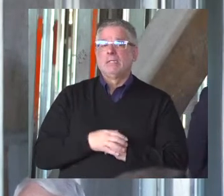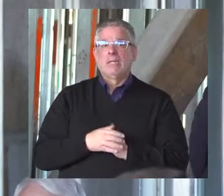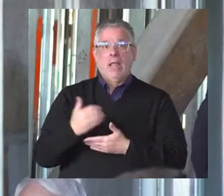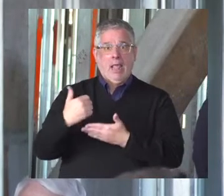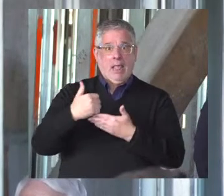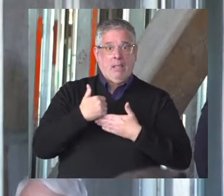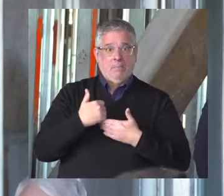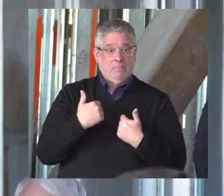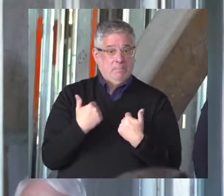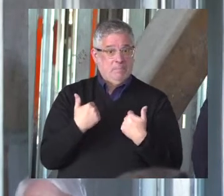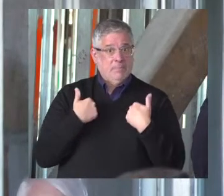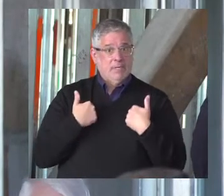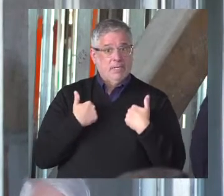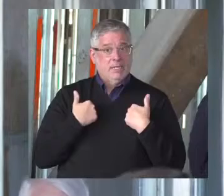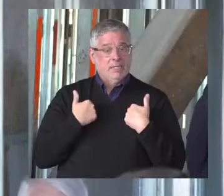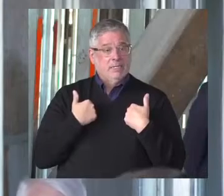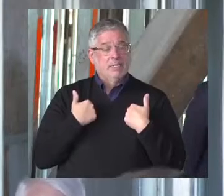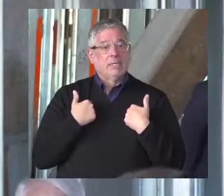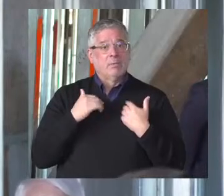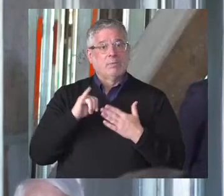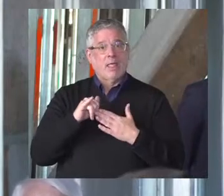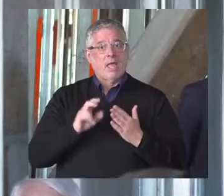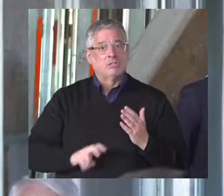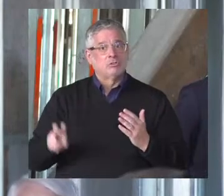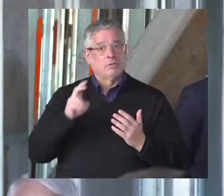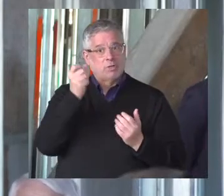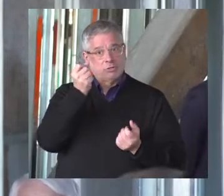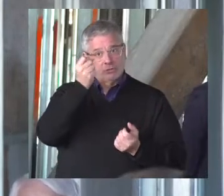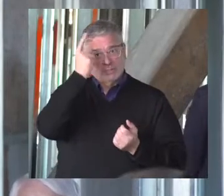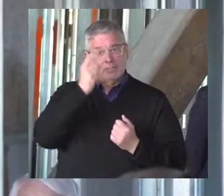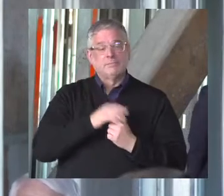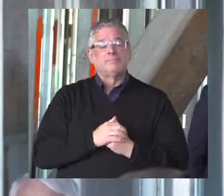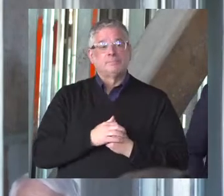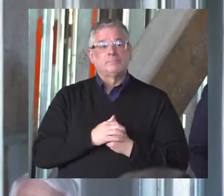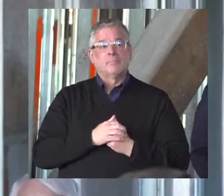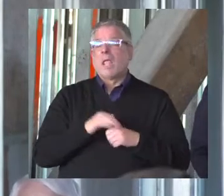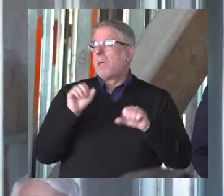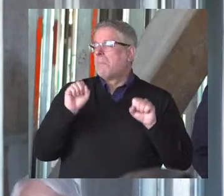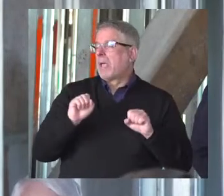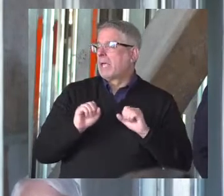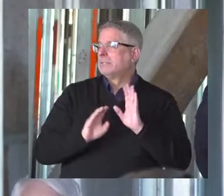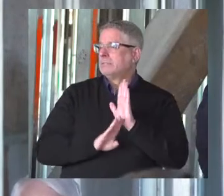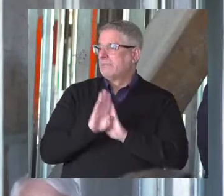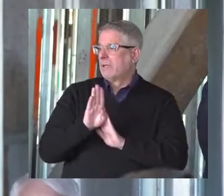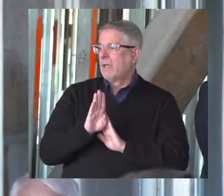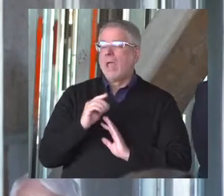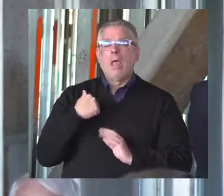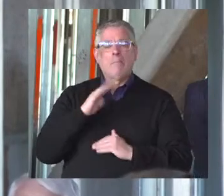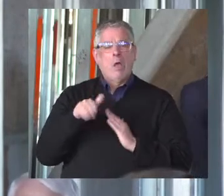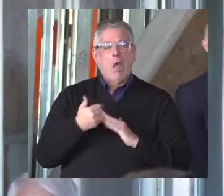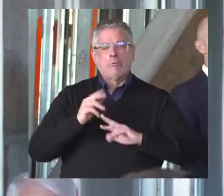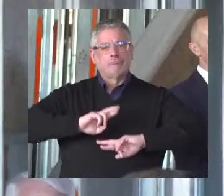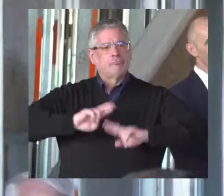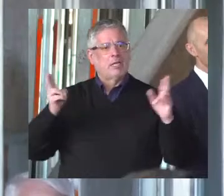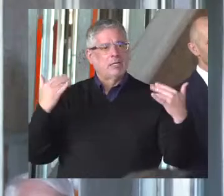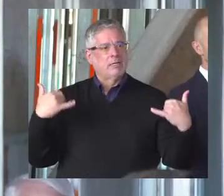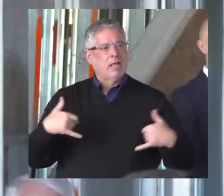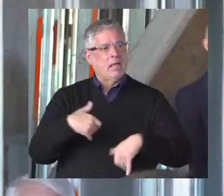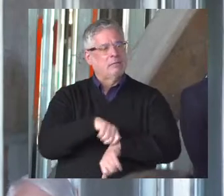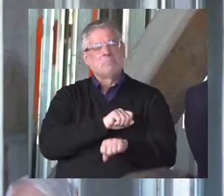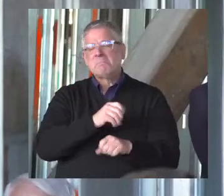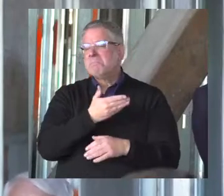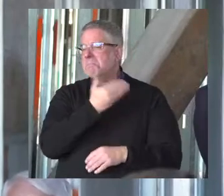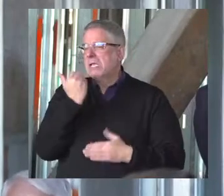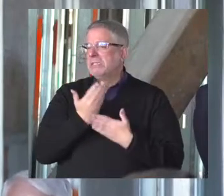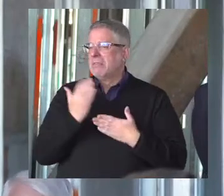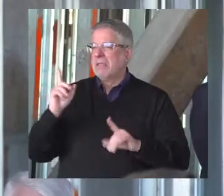helped me along that journey of understanding and capacity building, and I'm all in now. I think this is the damn best